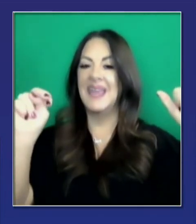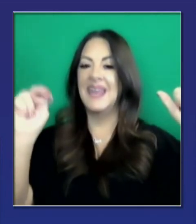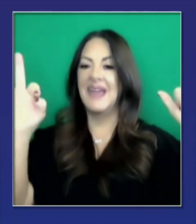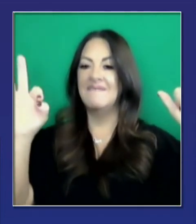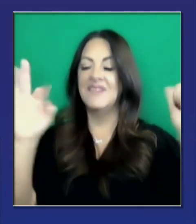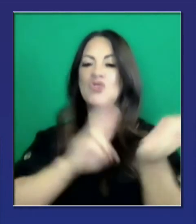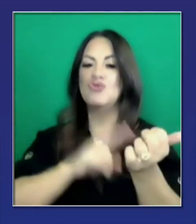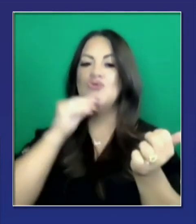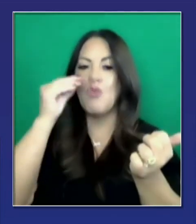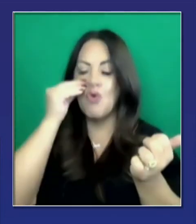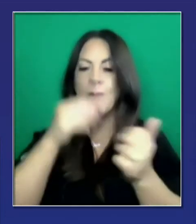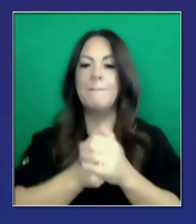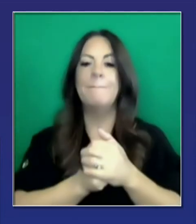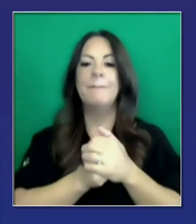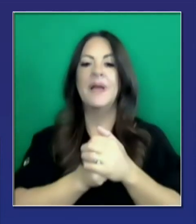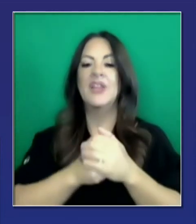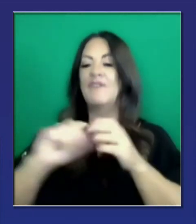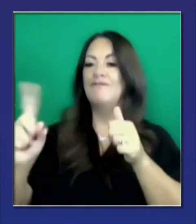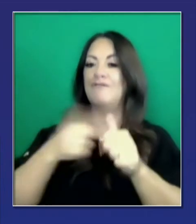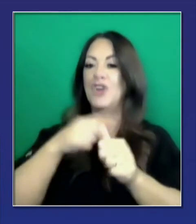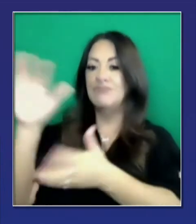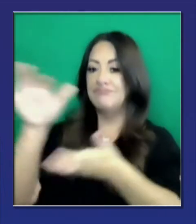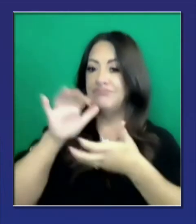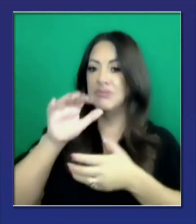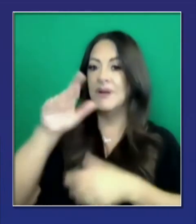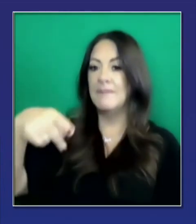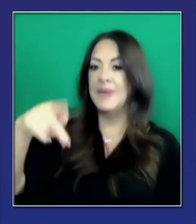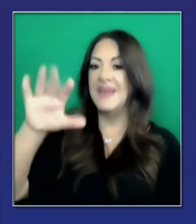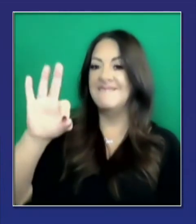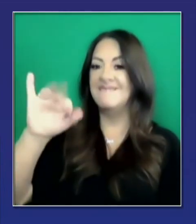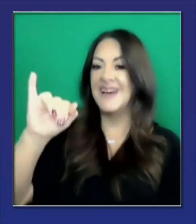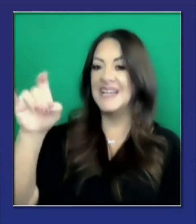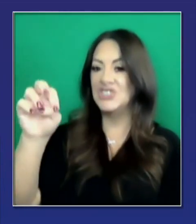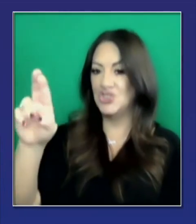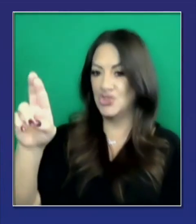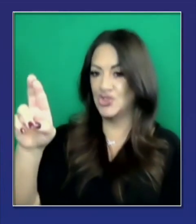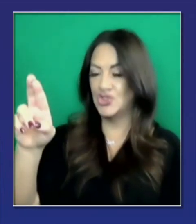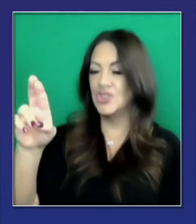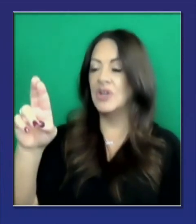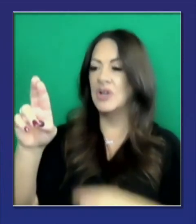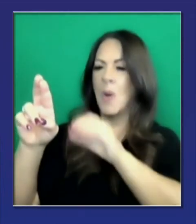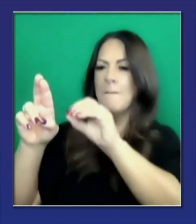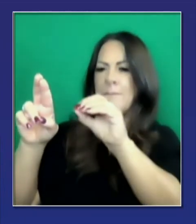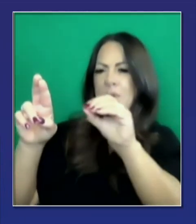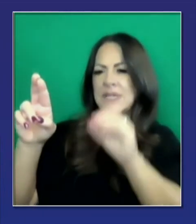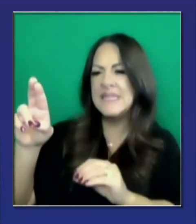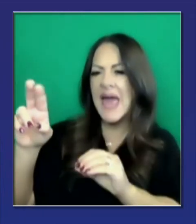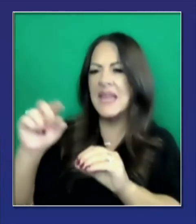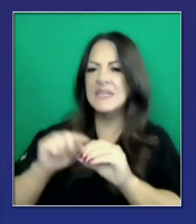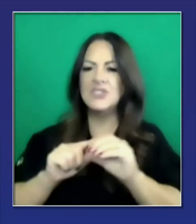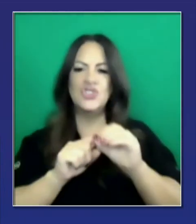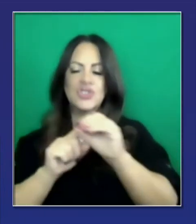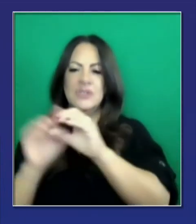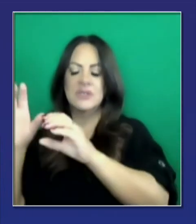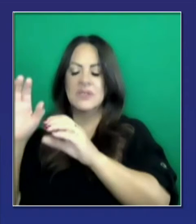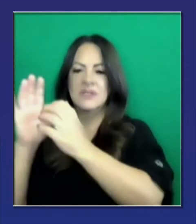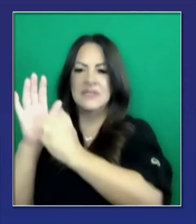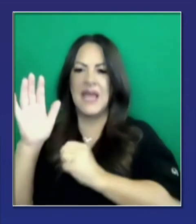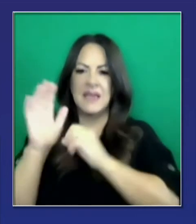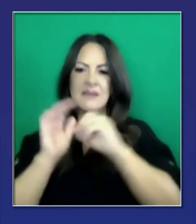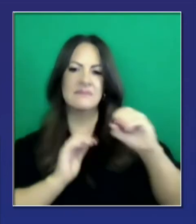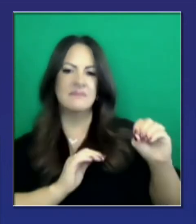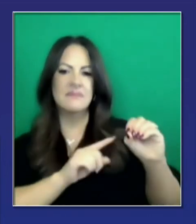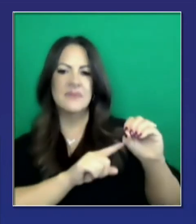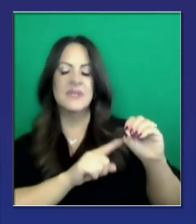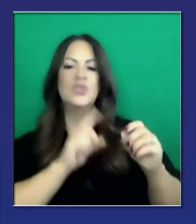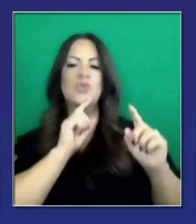the Pfizer vaccines. We're going to take from that allotment a percentage. This was all part of our Plan